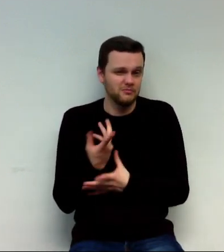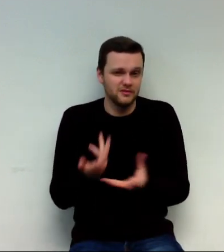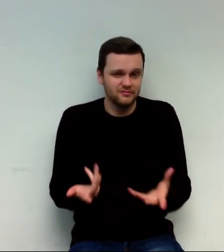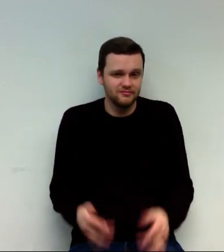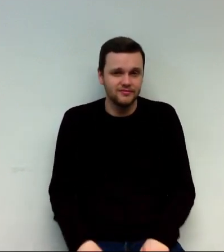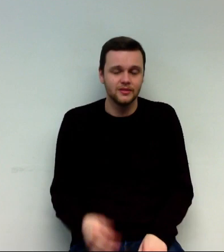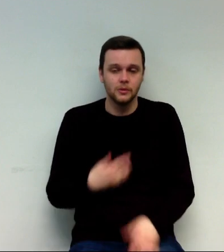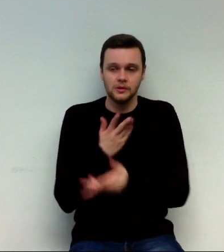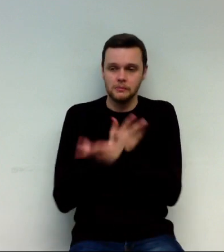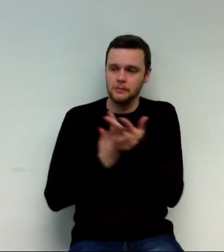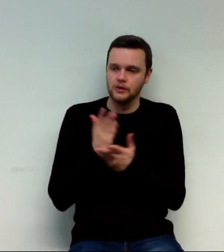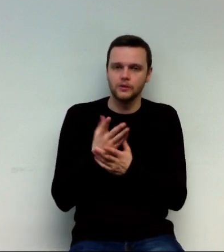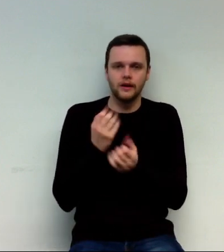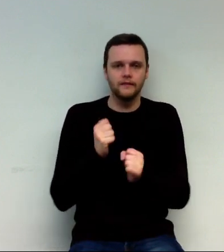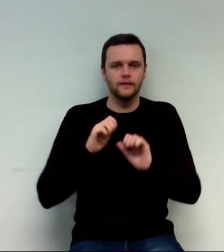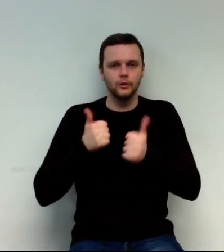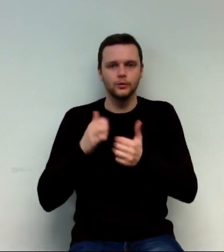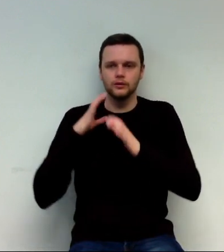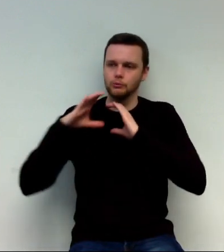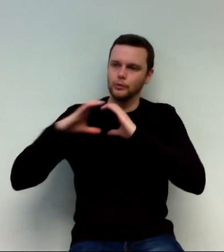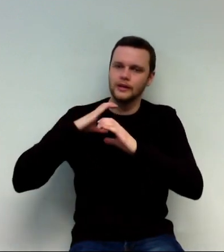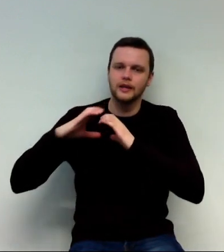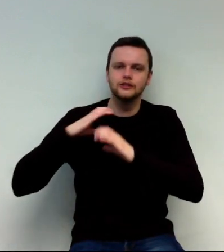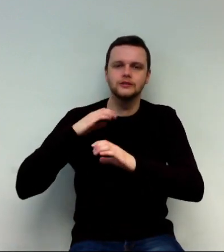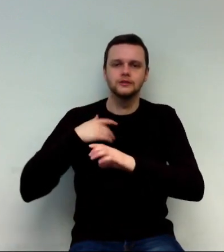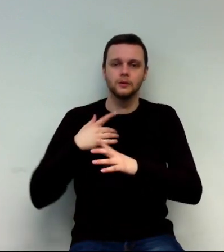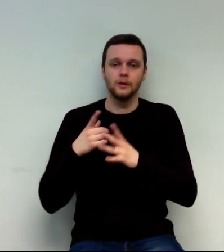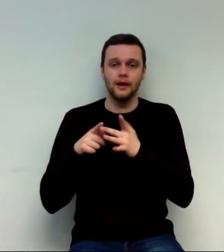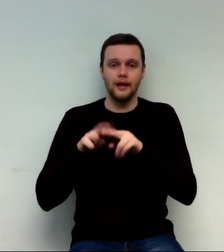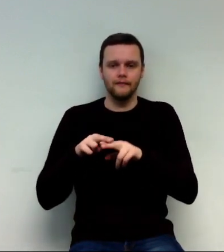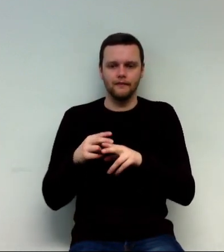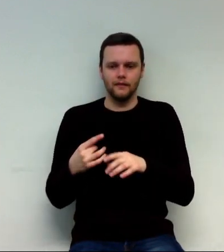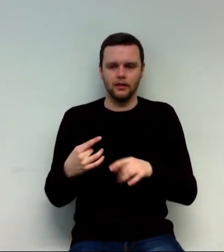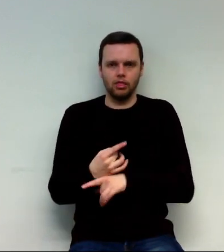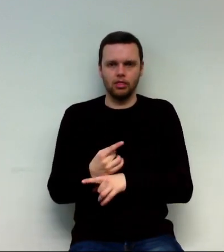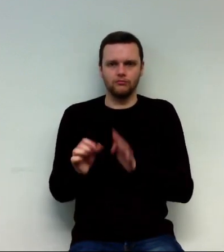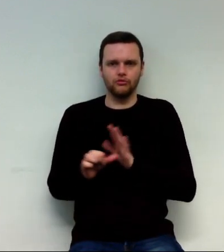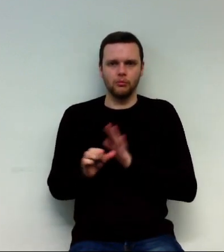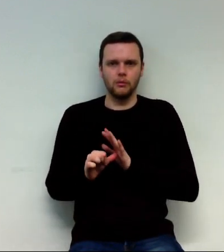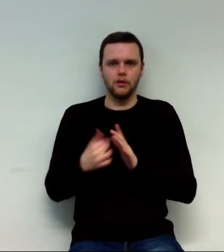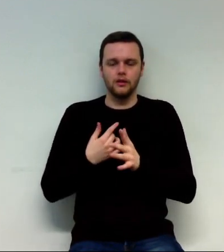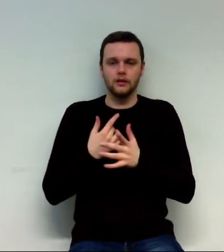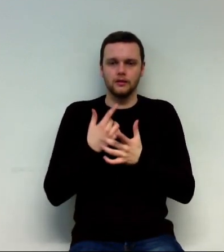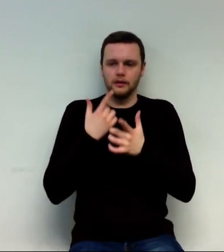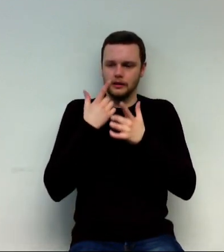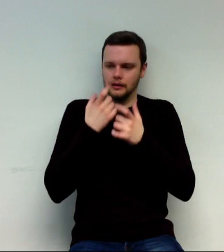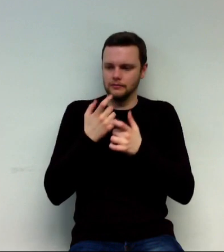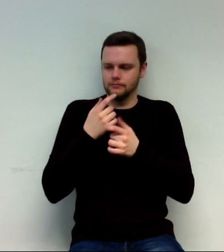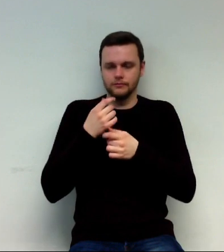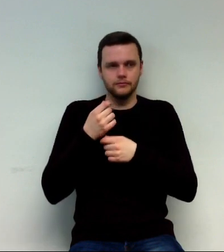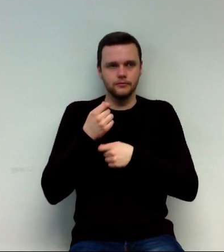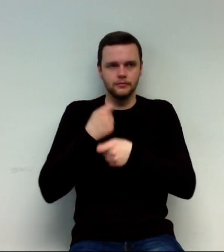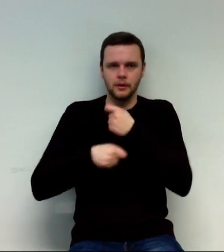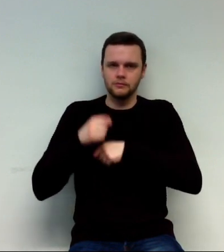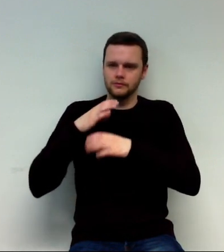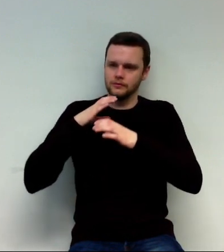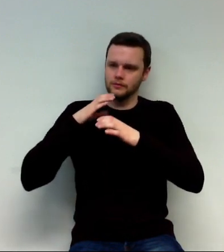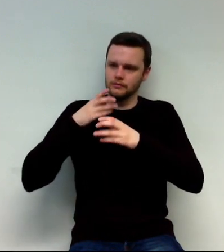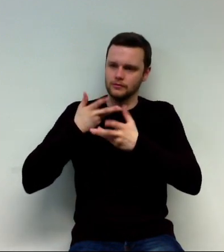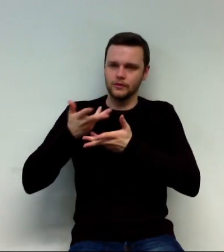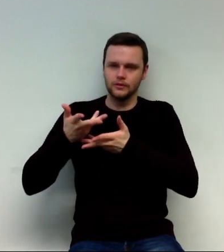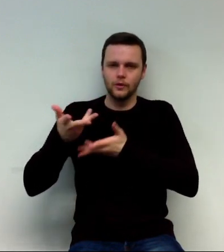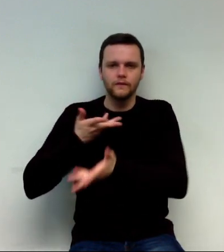actually making sure there's good communication there means if there is ever a little slip, it becomes a conversation rather